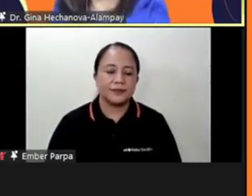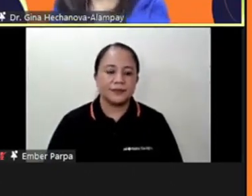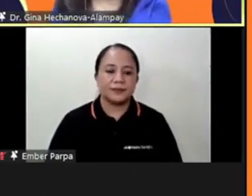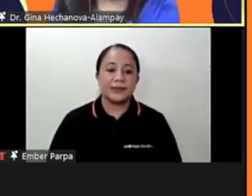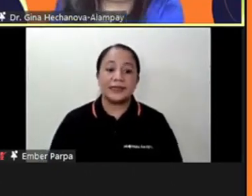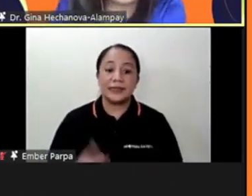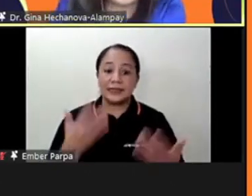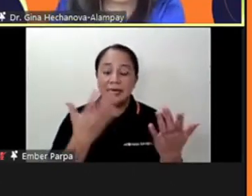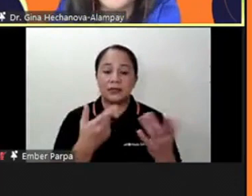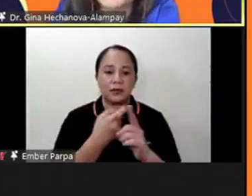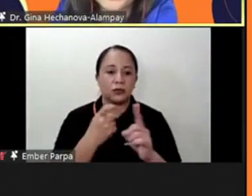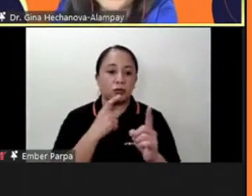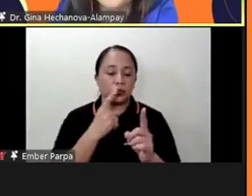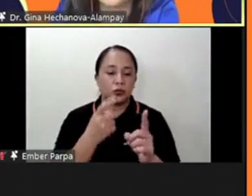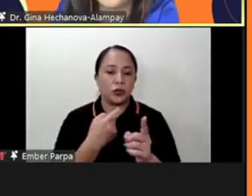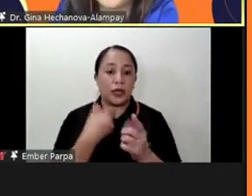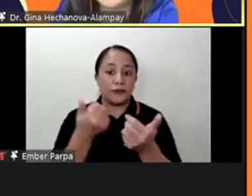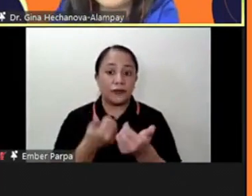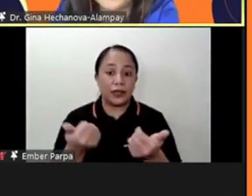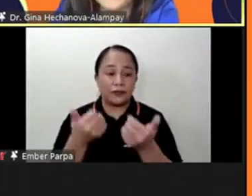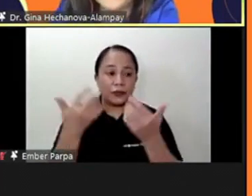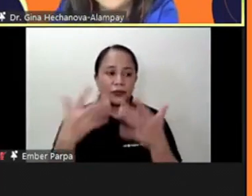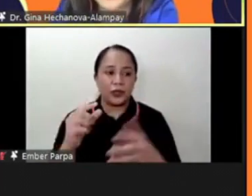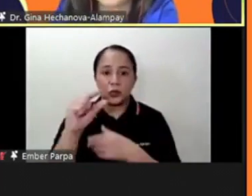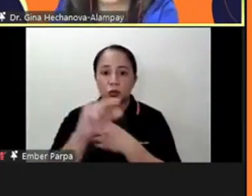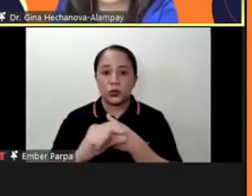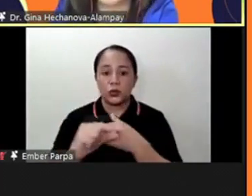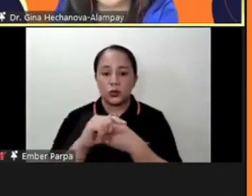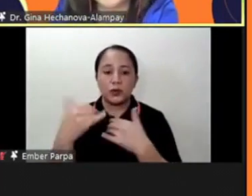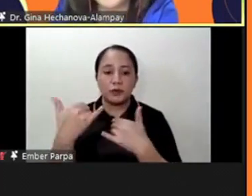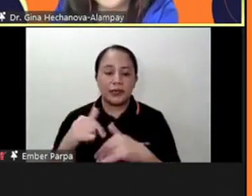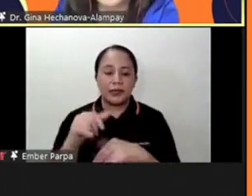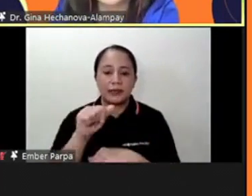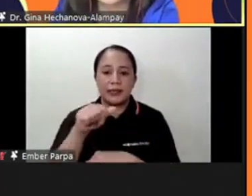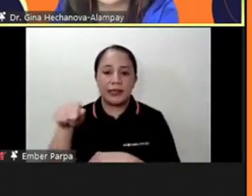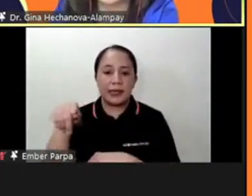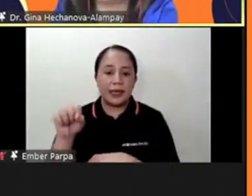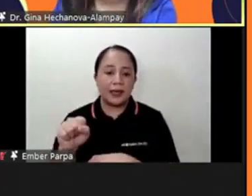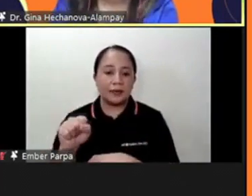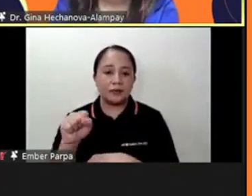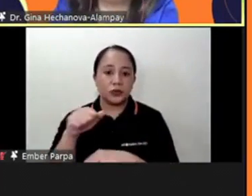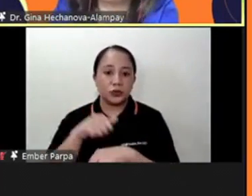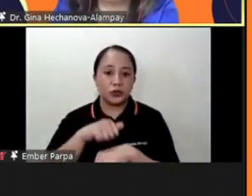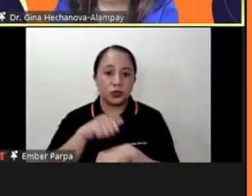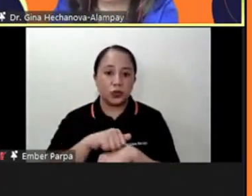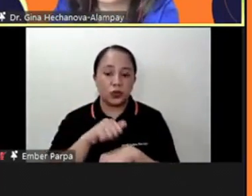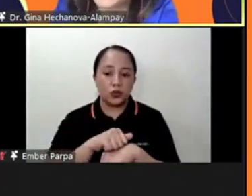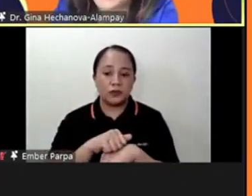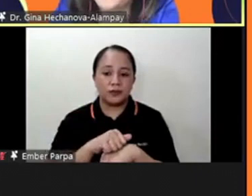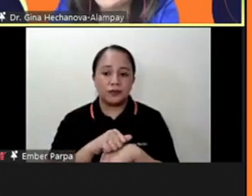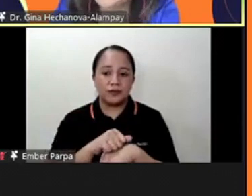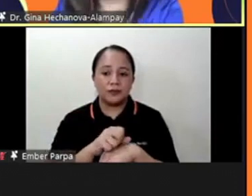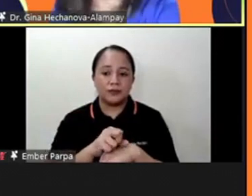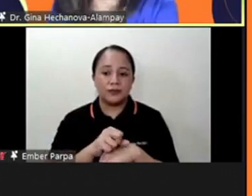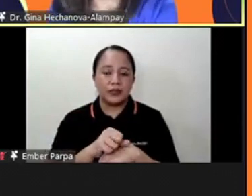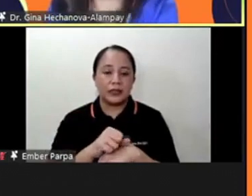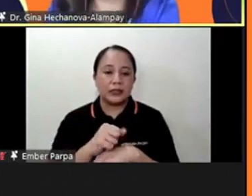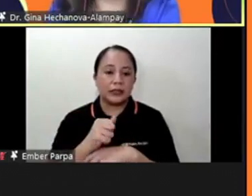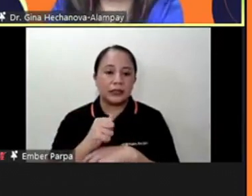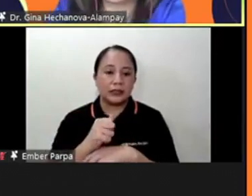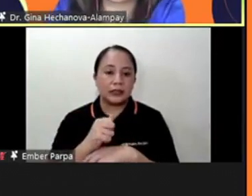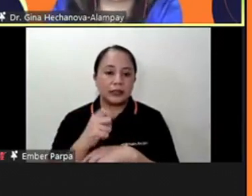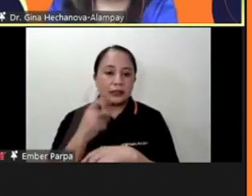Yeah, so it's already available in the Google Play and App Store. So check it out.